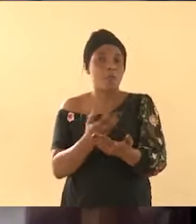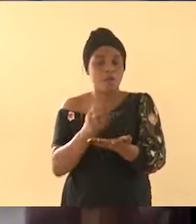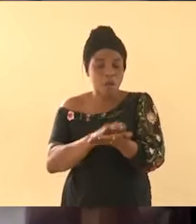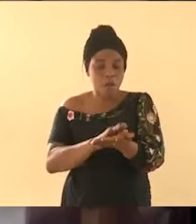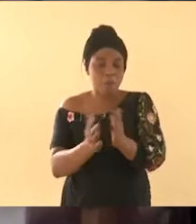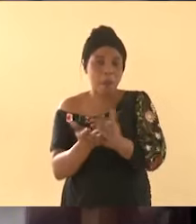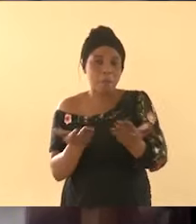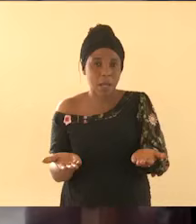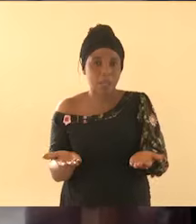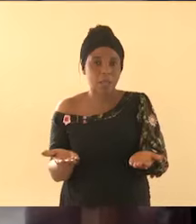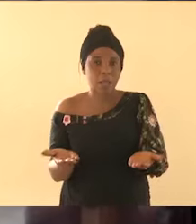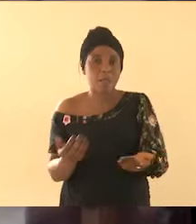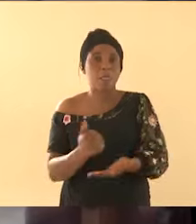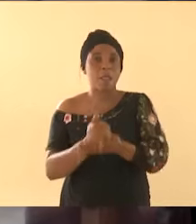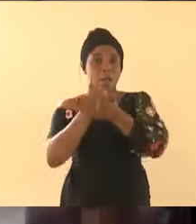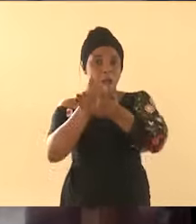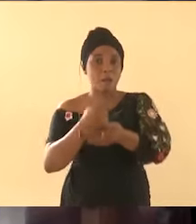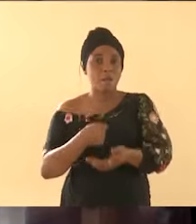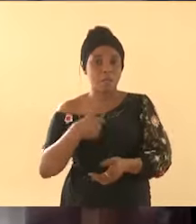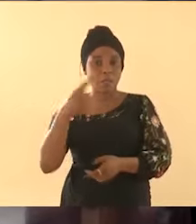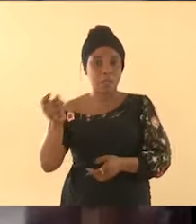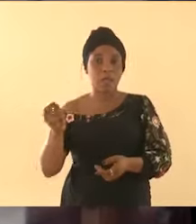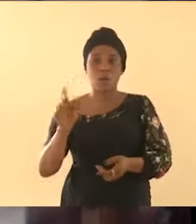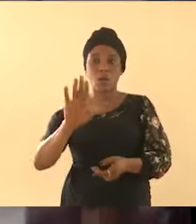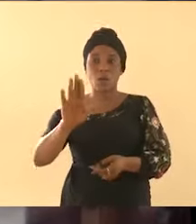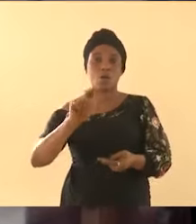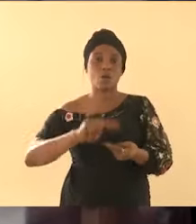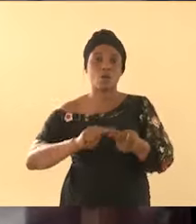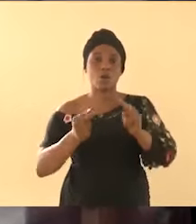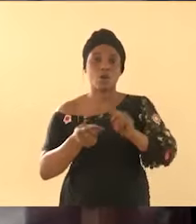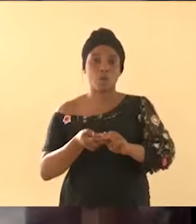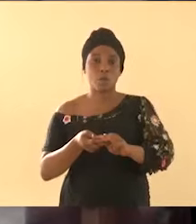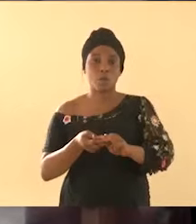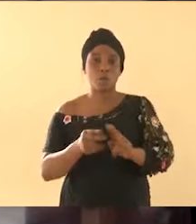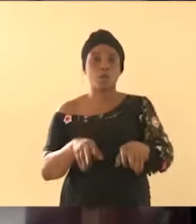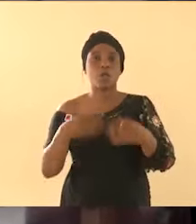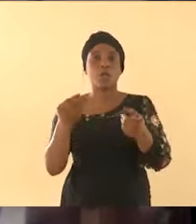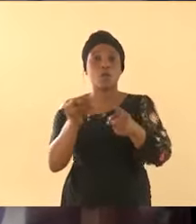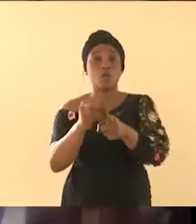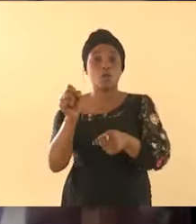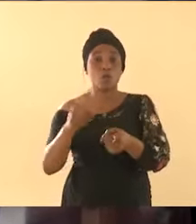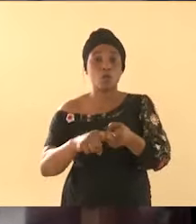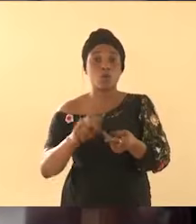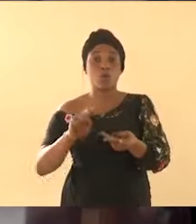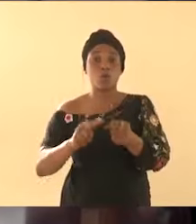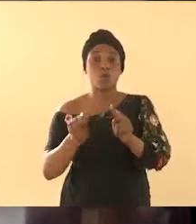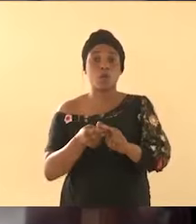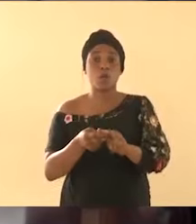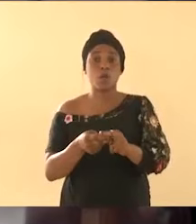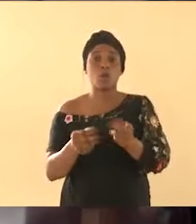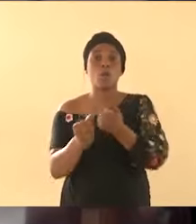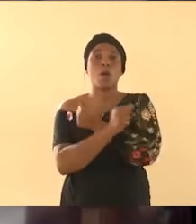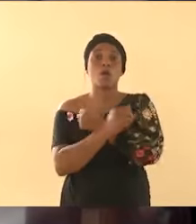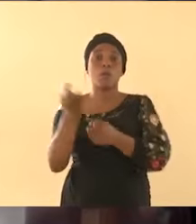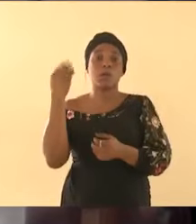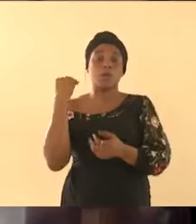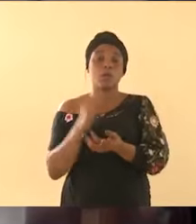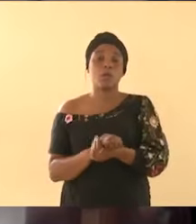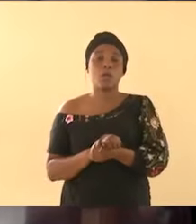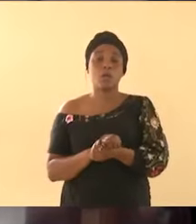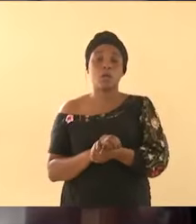will not be worsted. Amen? Amen. Help me tell your neighbor. Help me give those words to your neighbor. You are